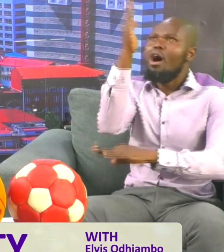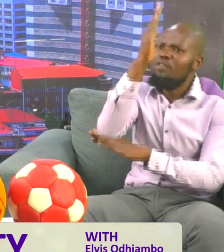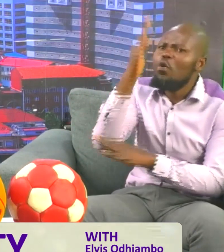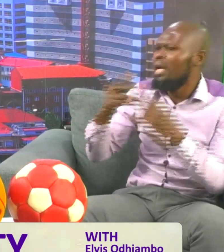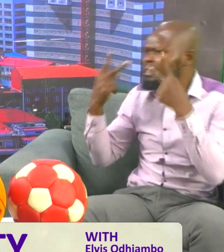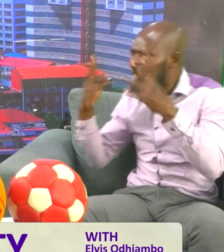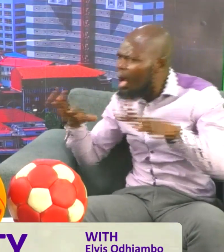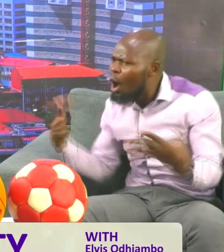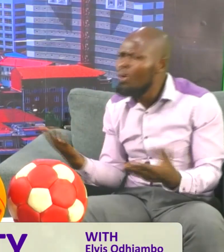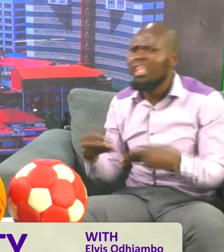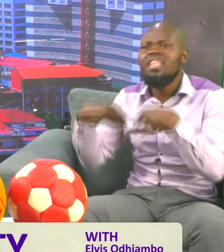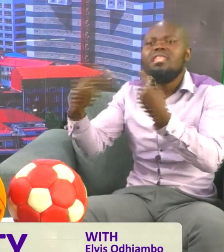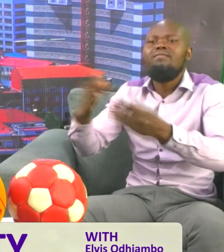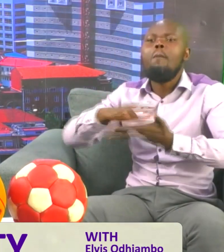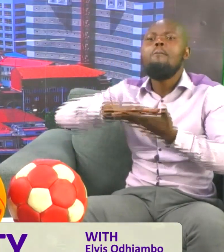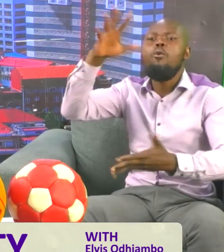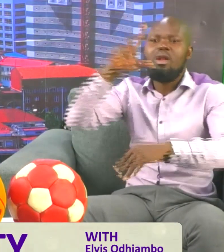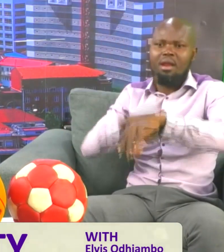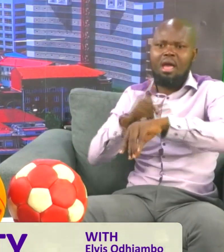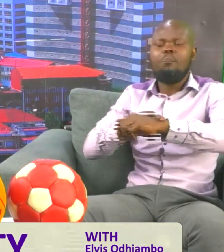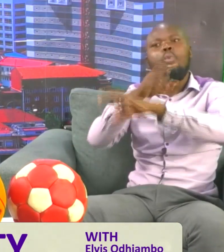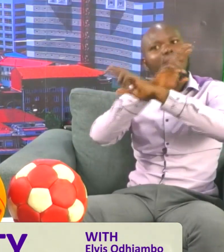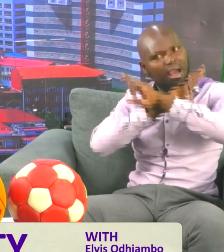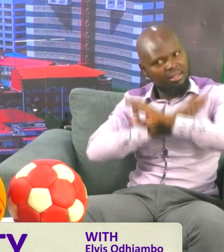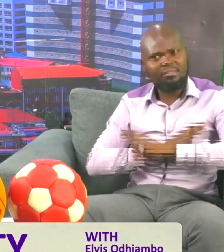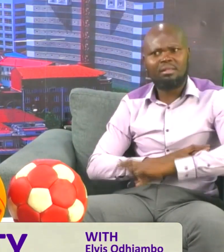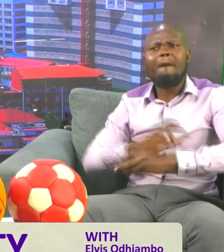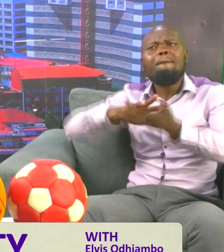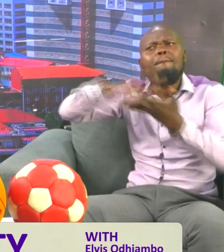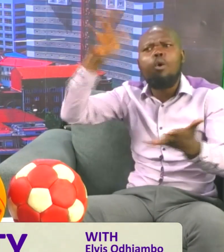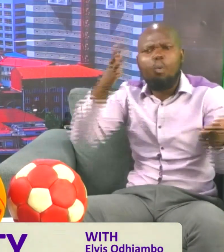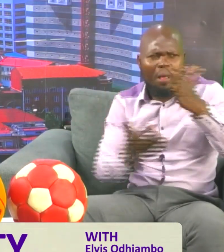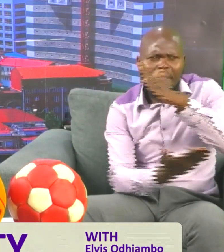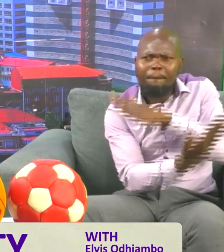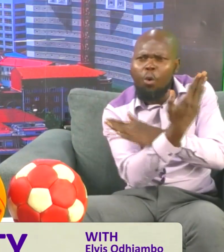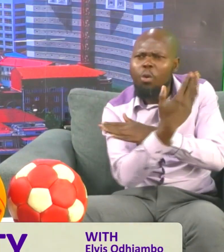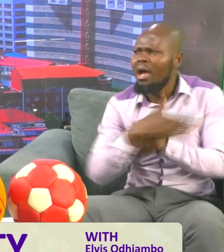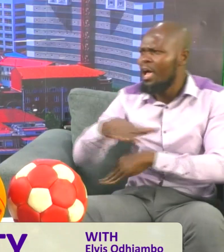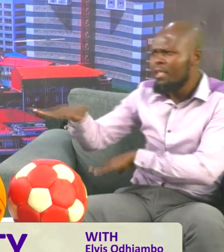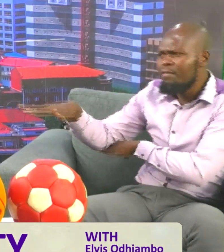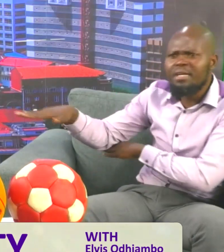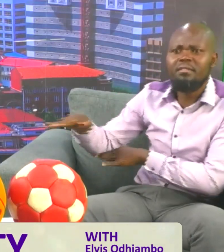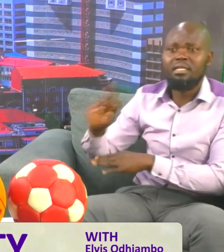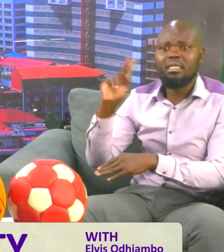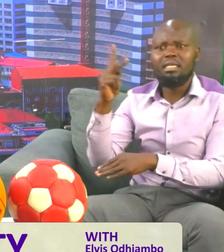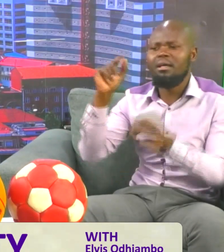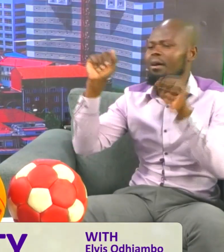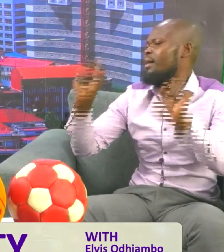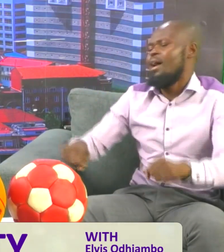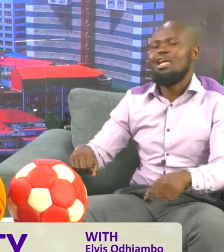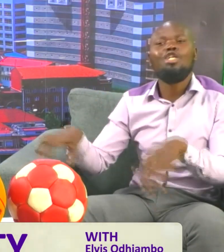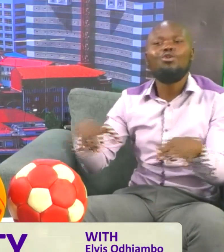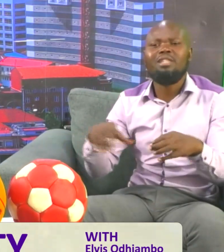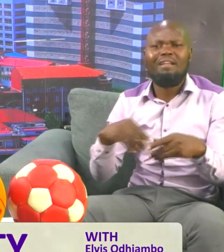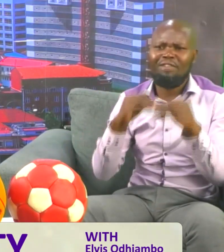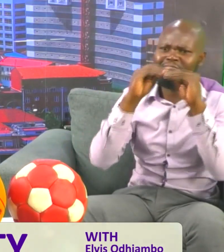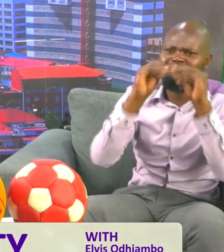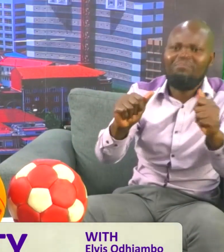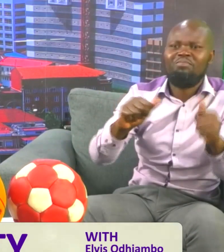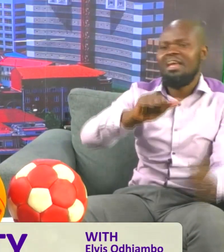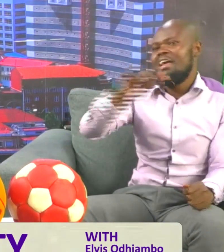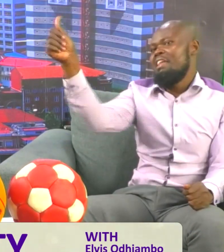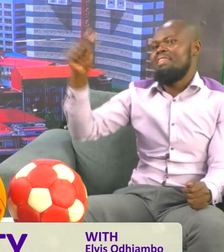put a bet on that game, because how that could have gone either side. But I think Croatia tried, and I think Yes. they